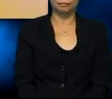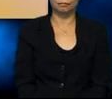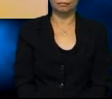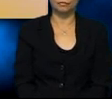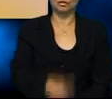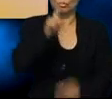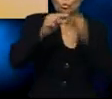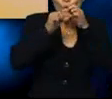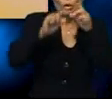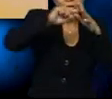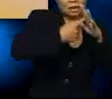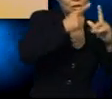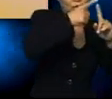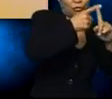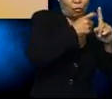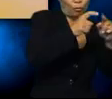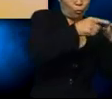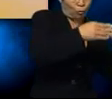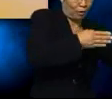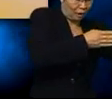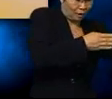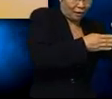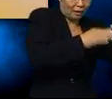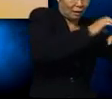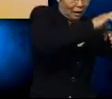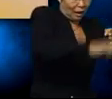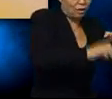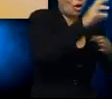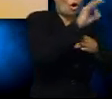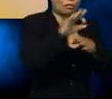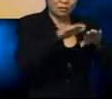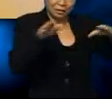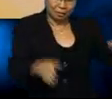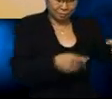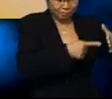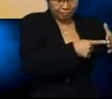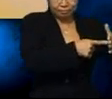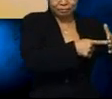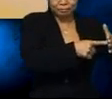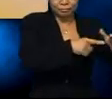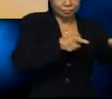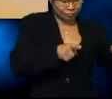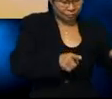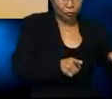We place 1 straw starting from one end of the table.